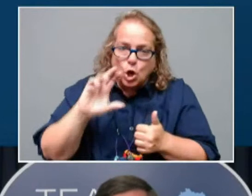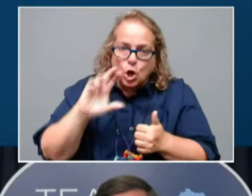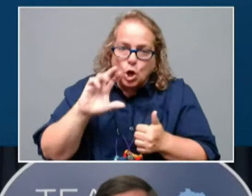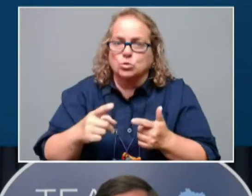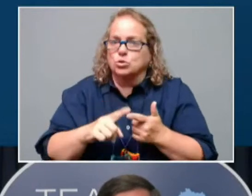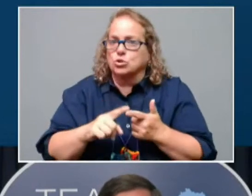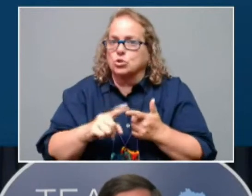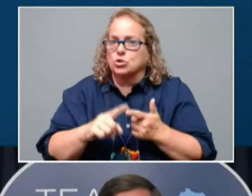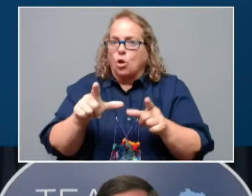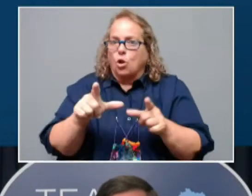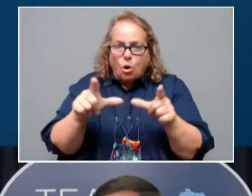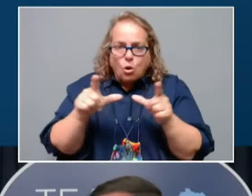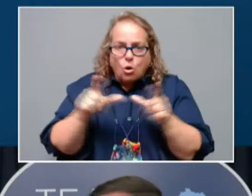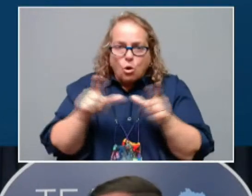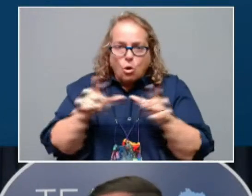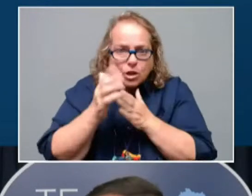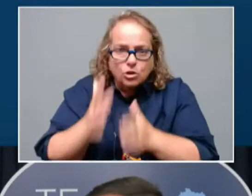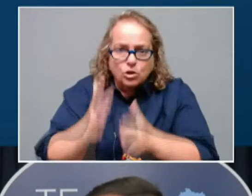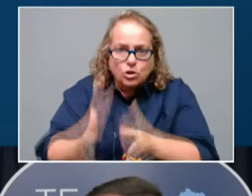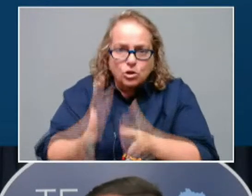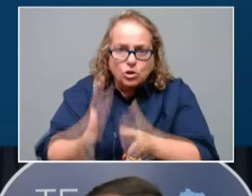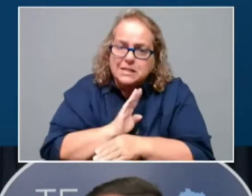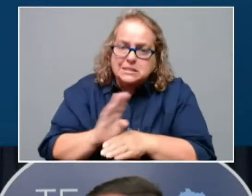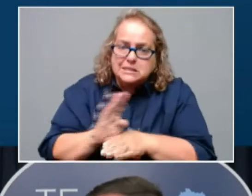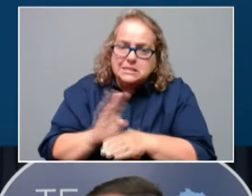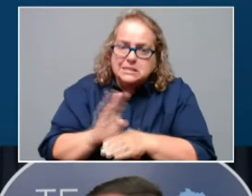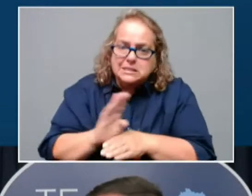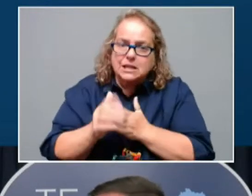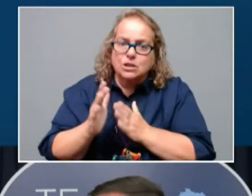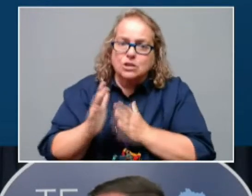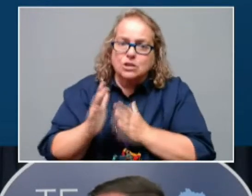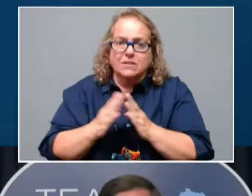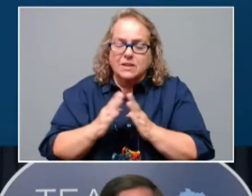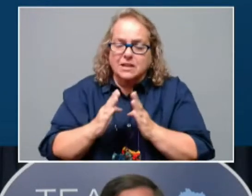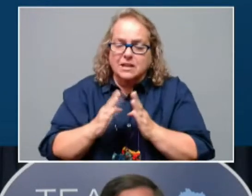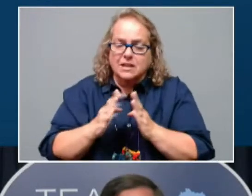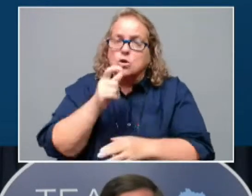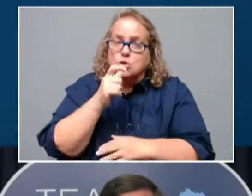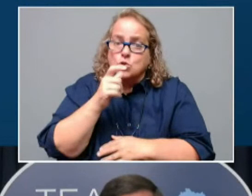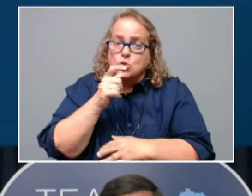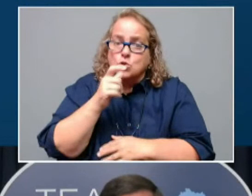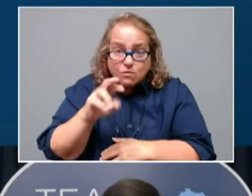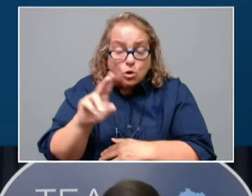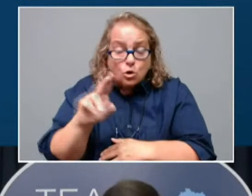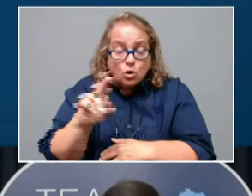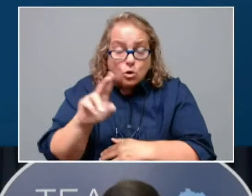about the business leaders in the town? Whoever,